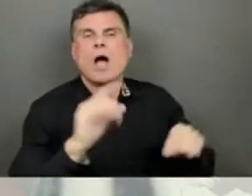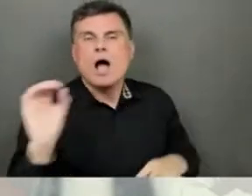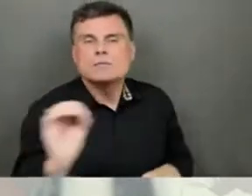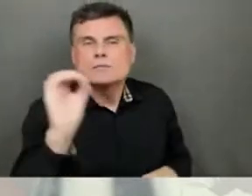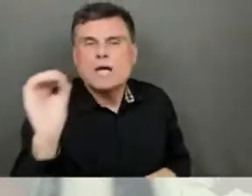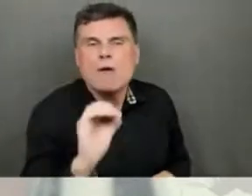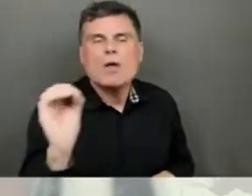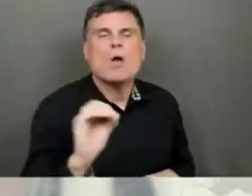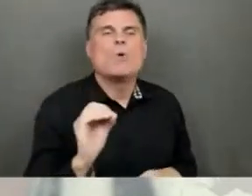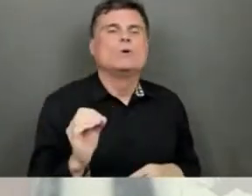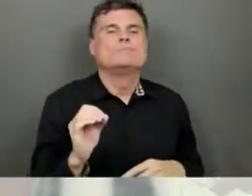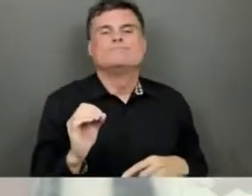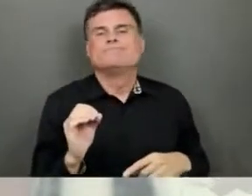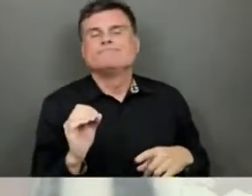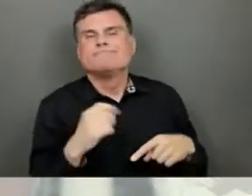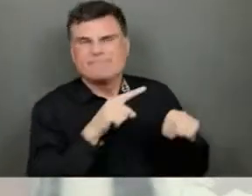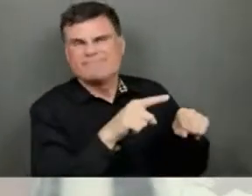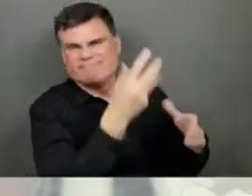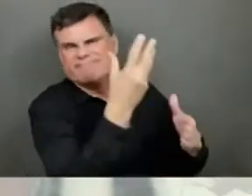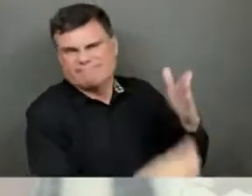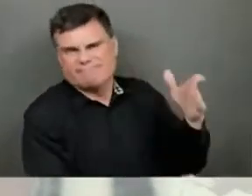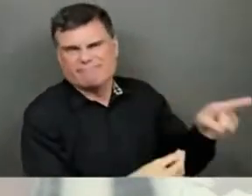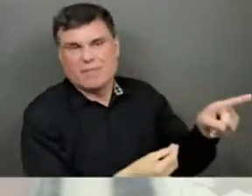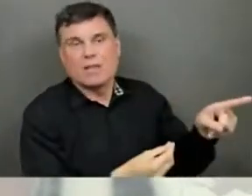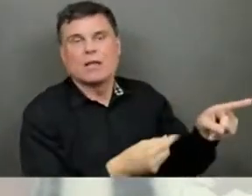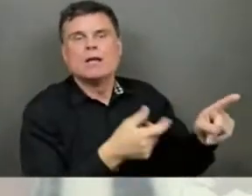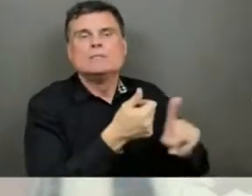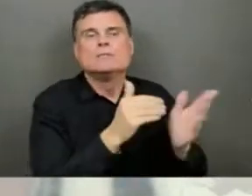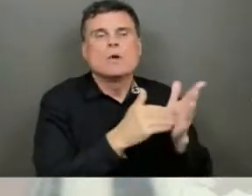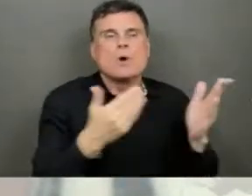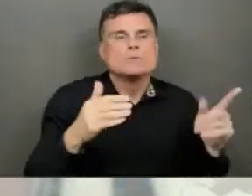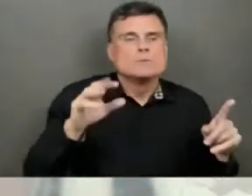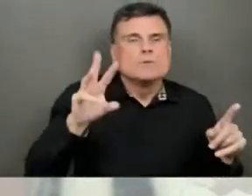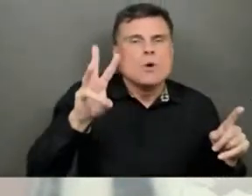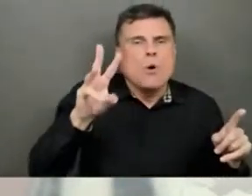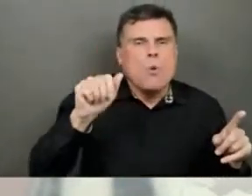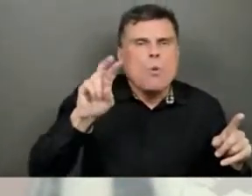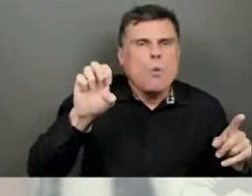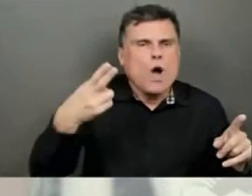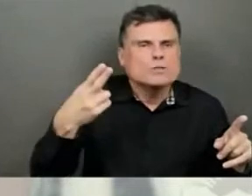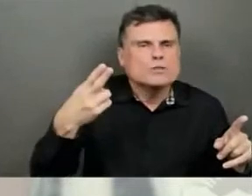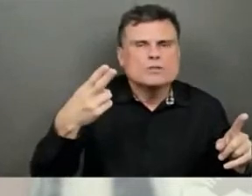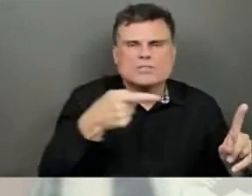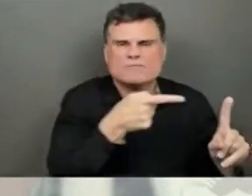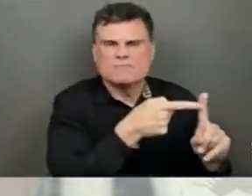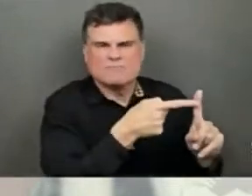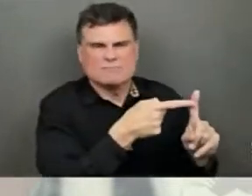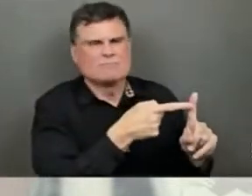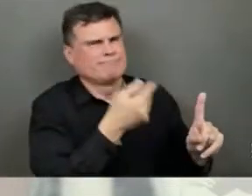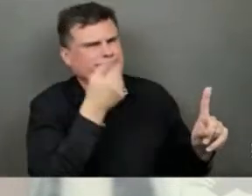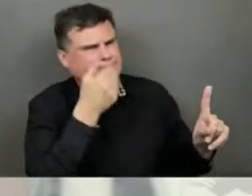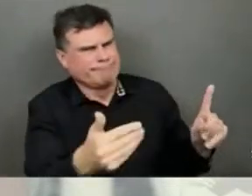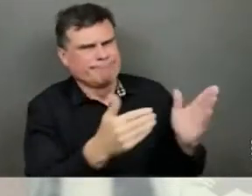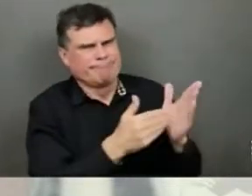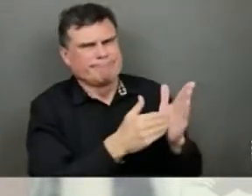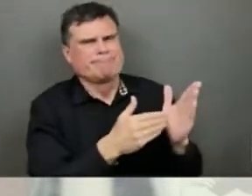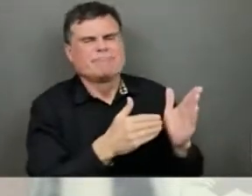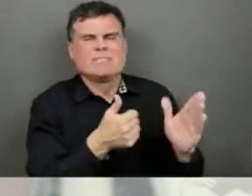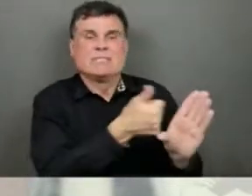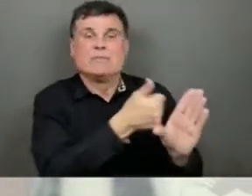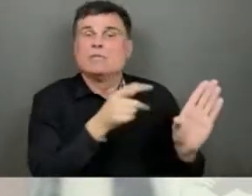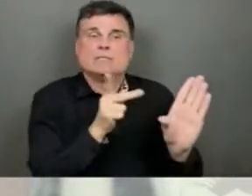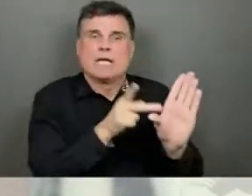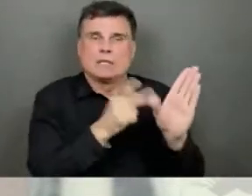away. Dr. Warich was an outstanding scientist, an outstanding psychiatrist whose patients